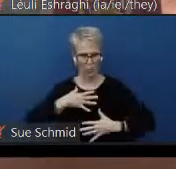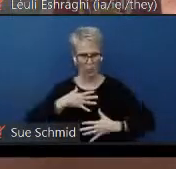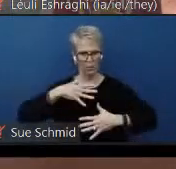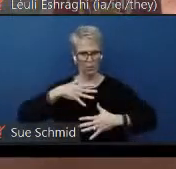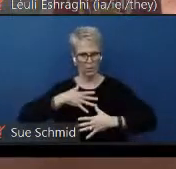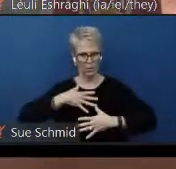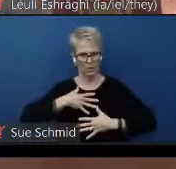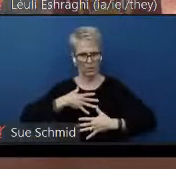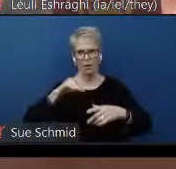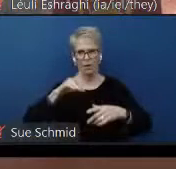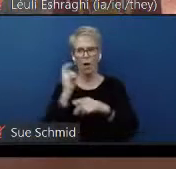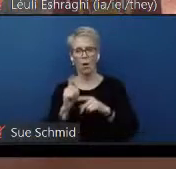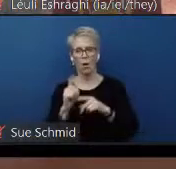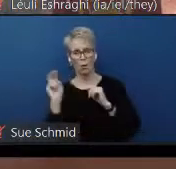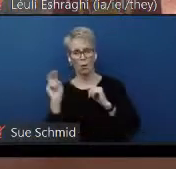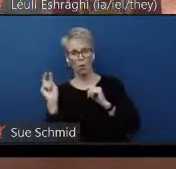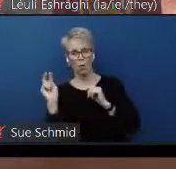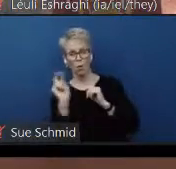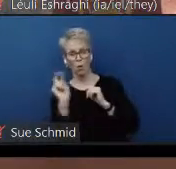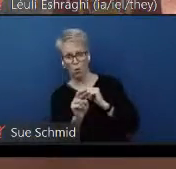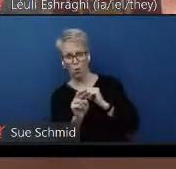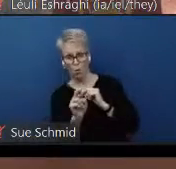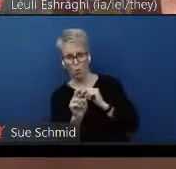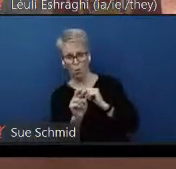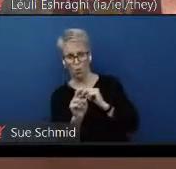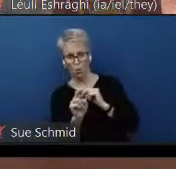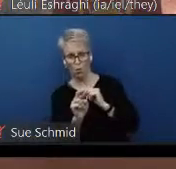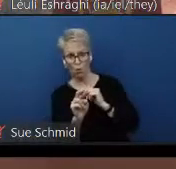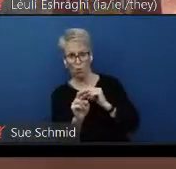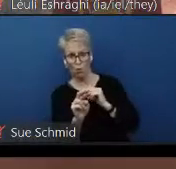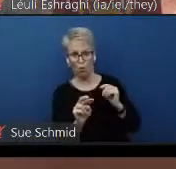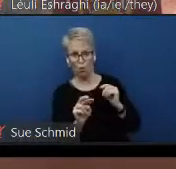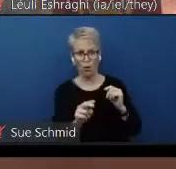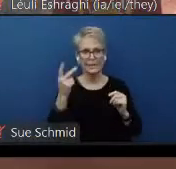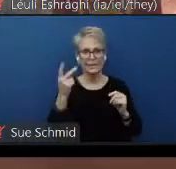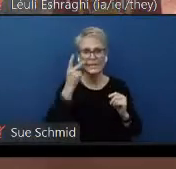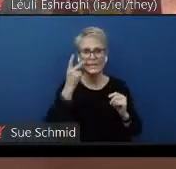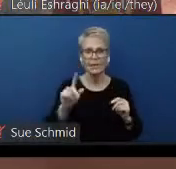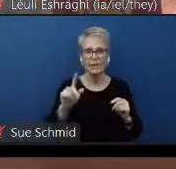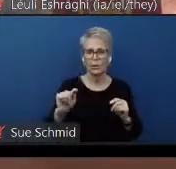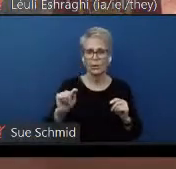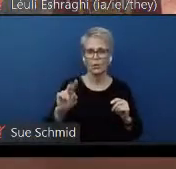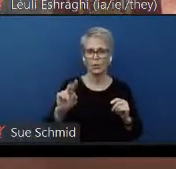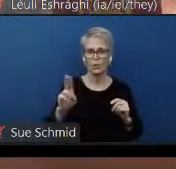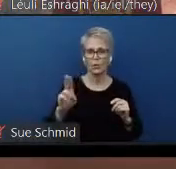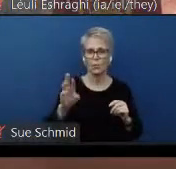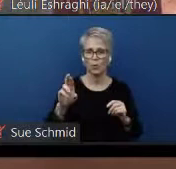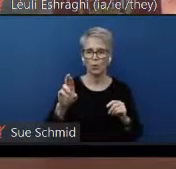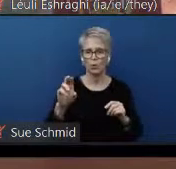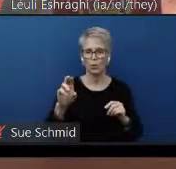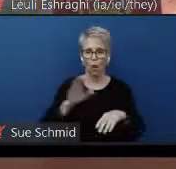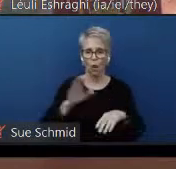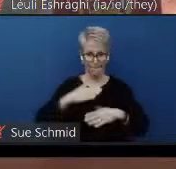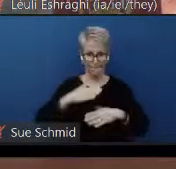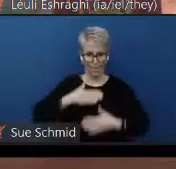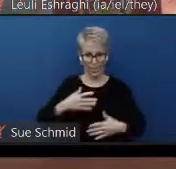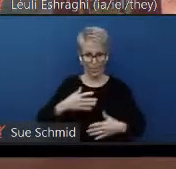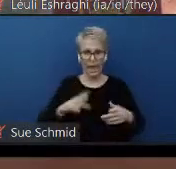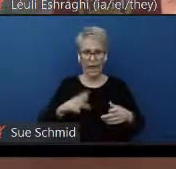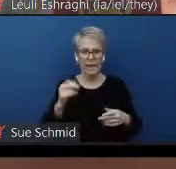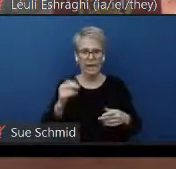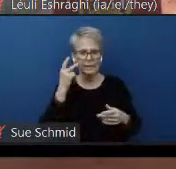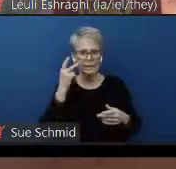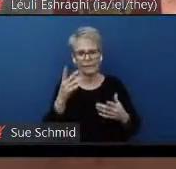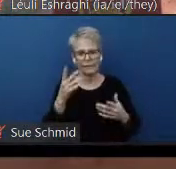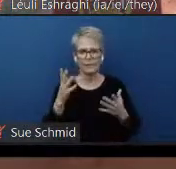to look at this and see the tumors on my body and not see it as a kind of a